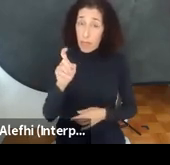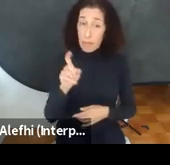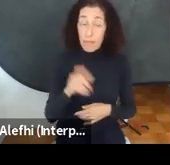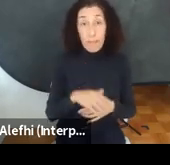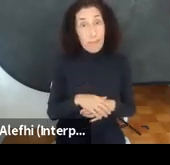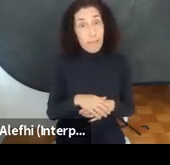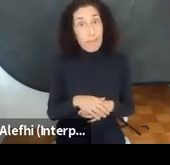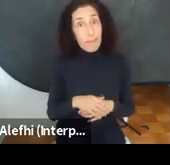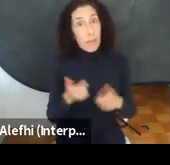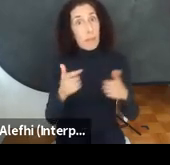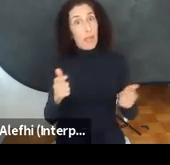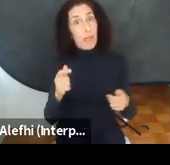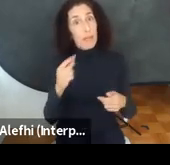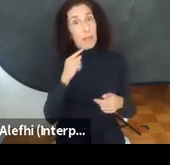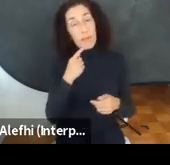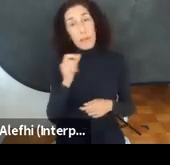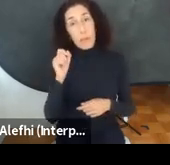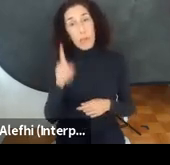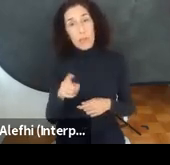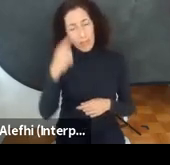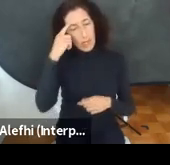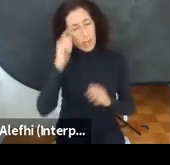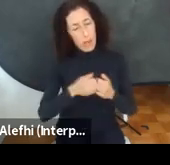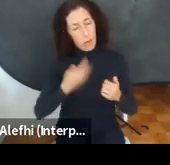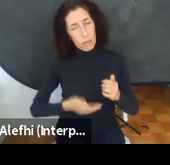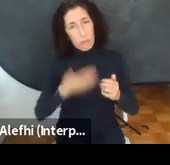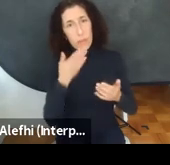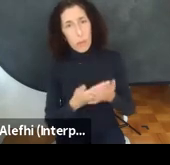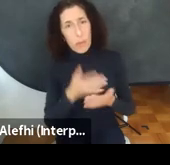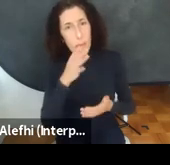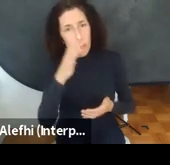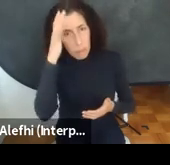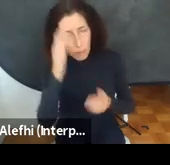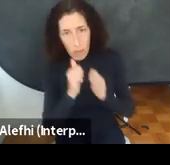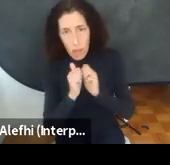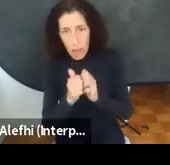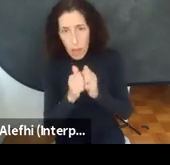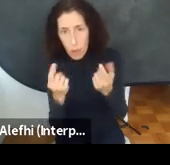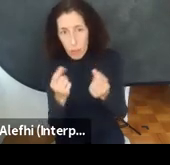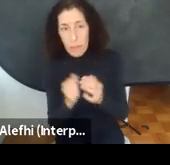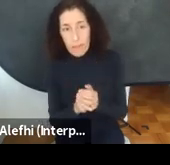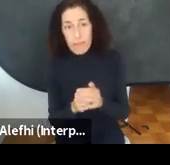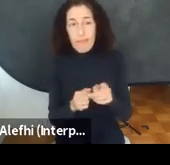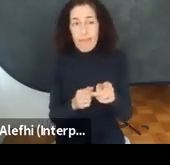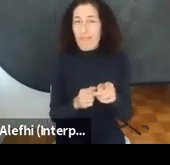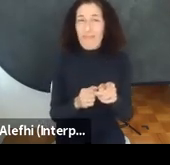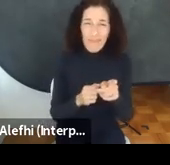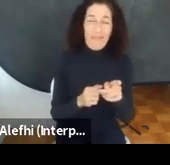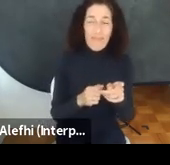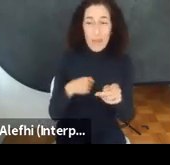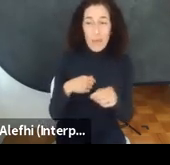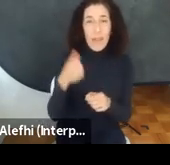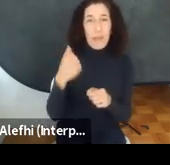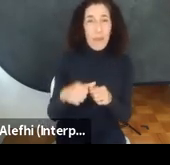peace. The work that you're going to have to do to be a good parent. Yeah. Mm-hmm. Well, I remember, Ricardo, we should tell the folks